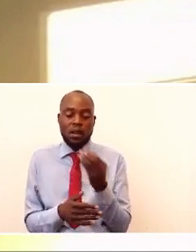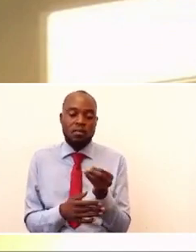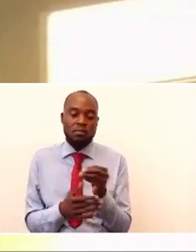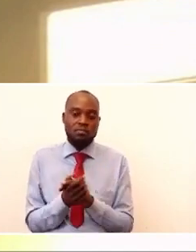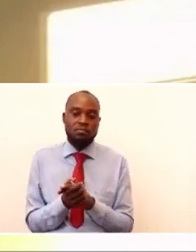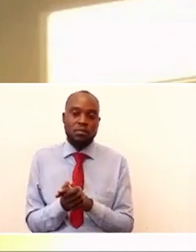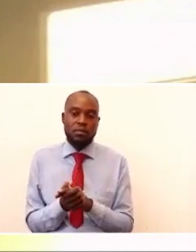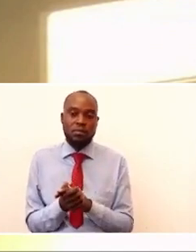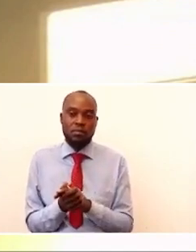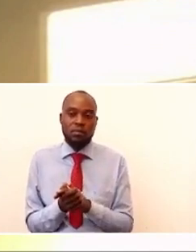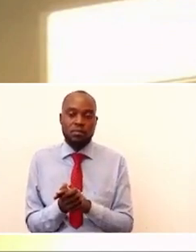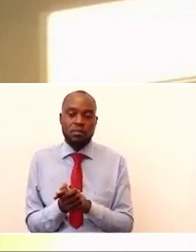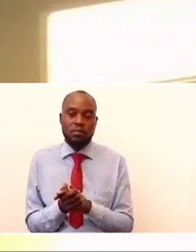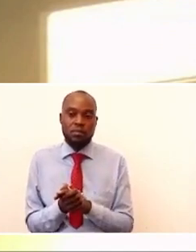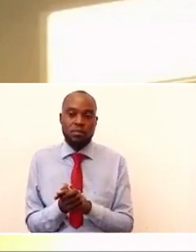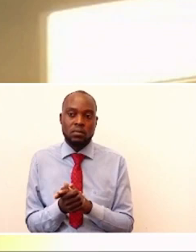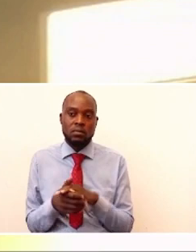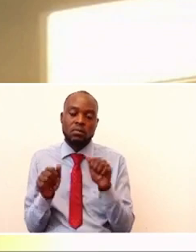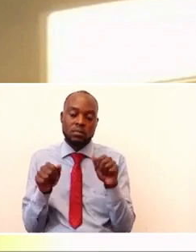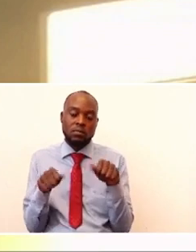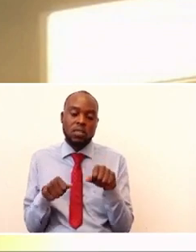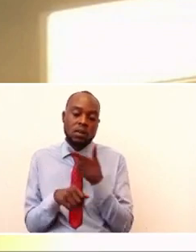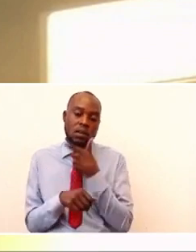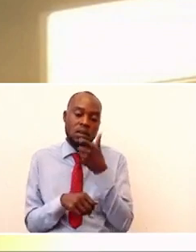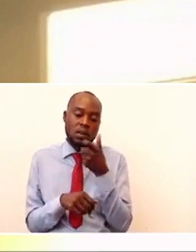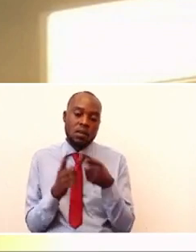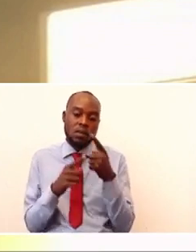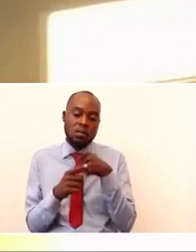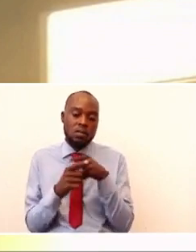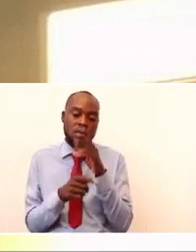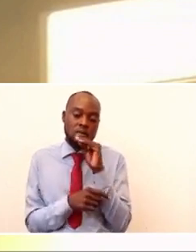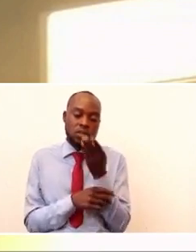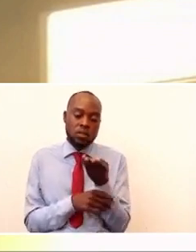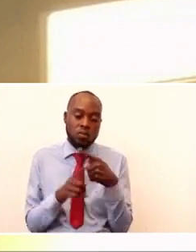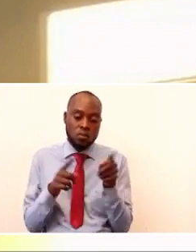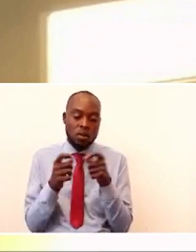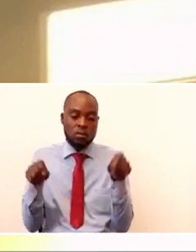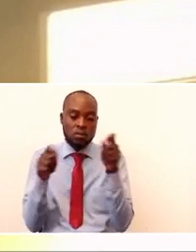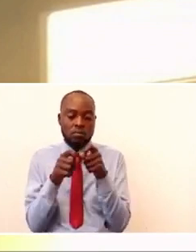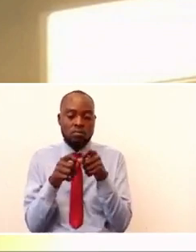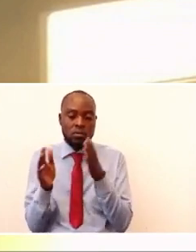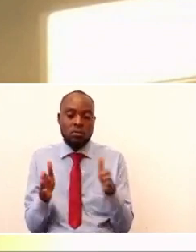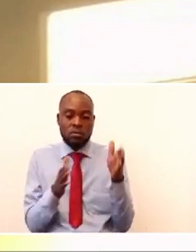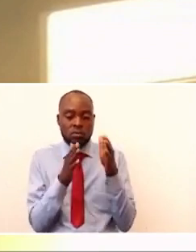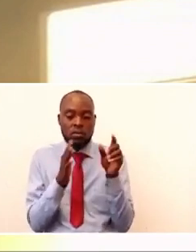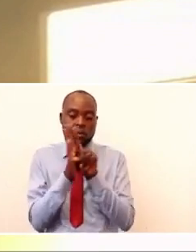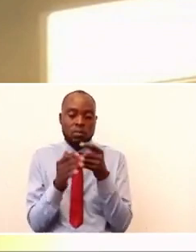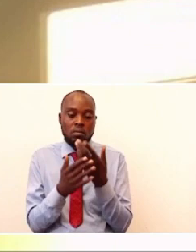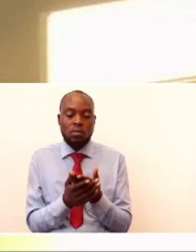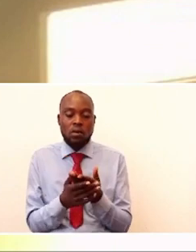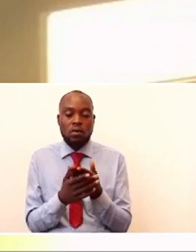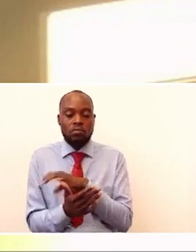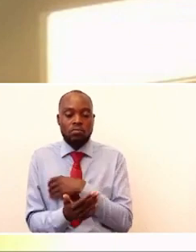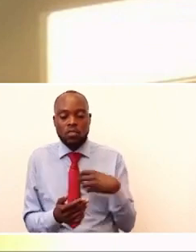seen. Of course, I agree there are issues about pockets and important sections of the population, like the female, the